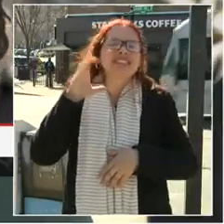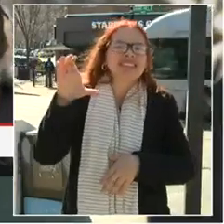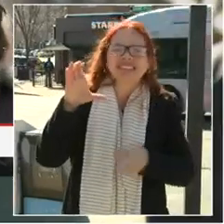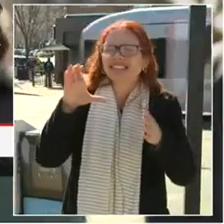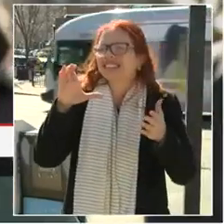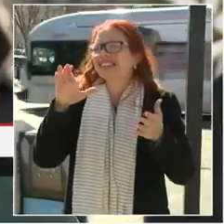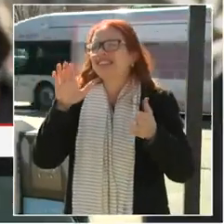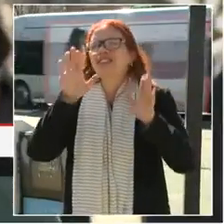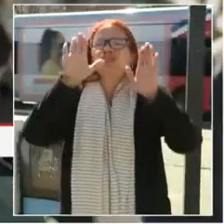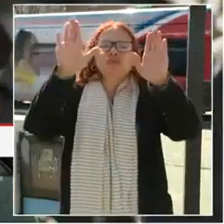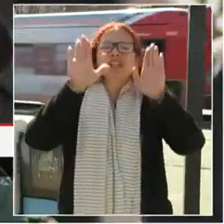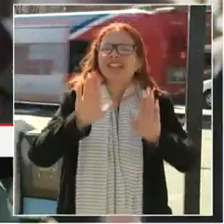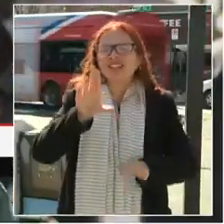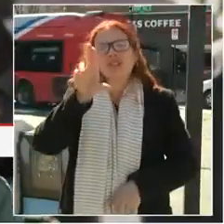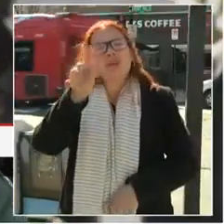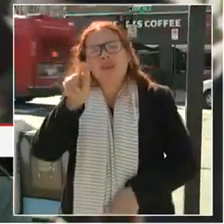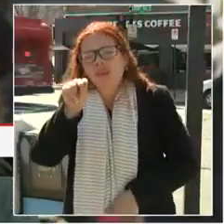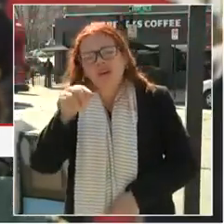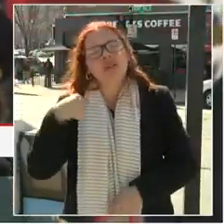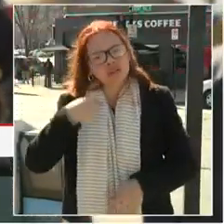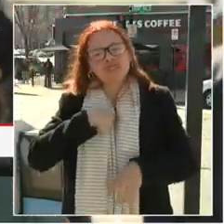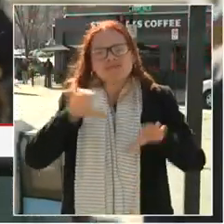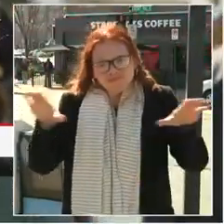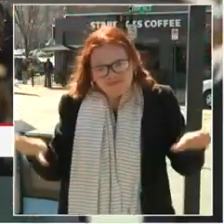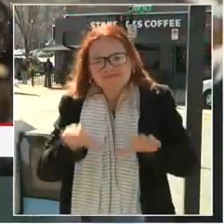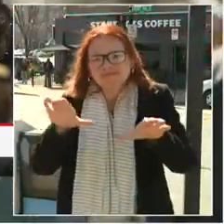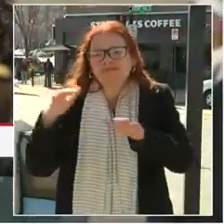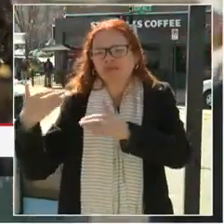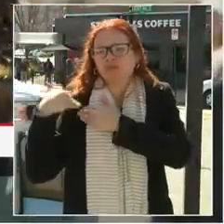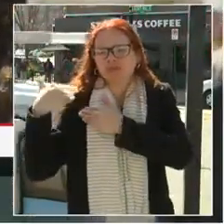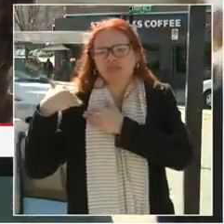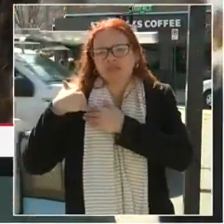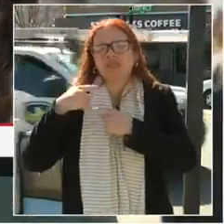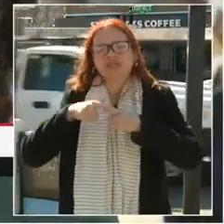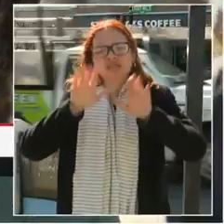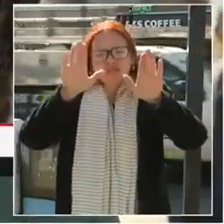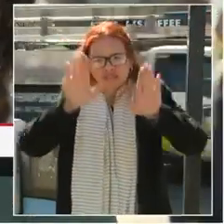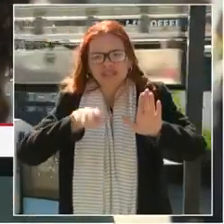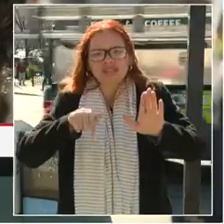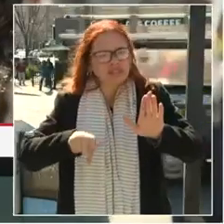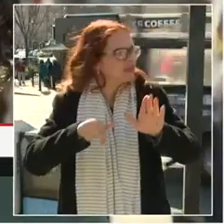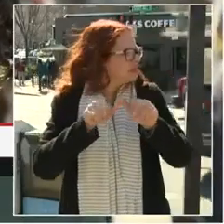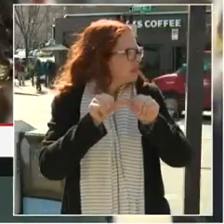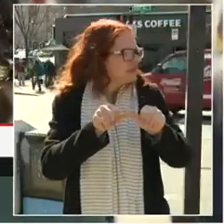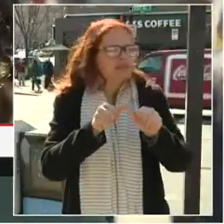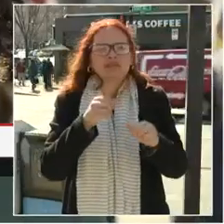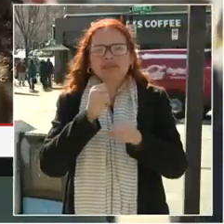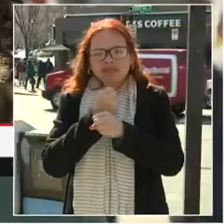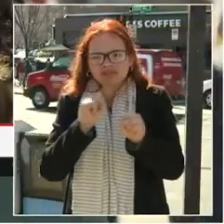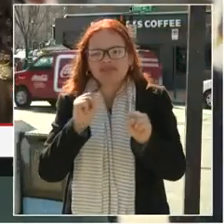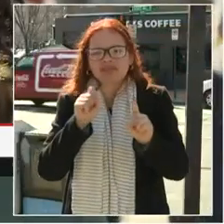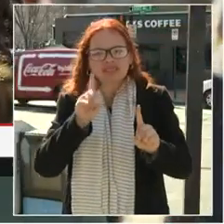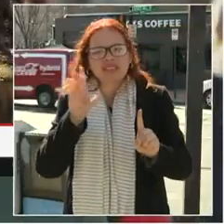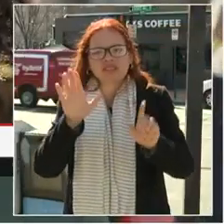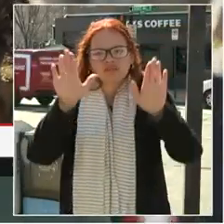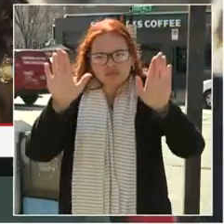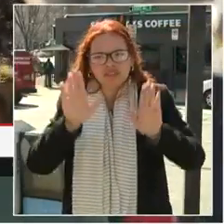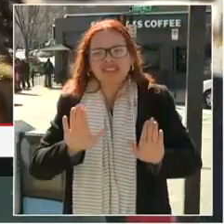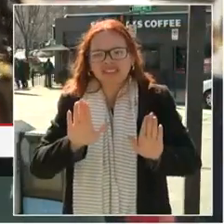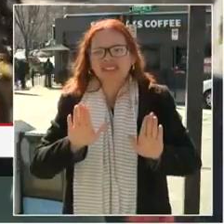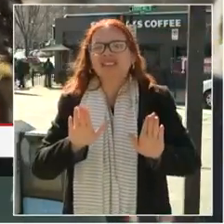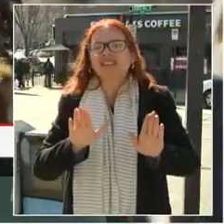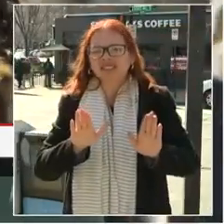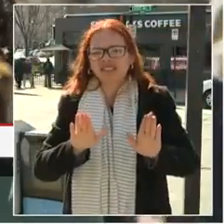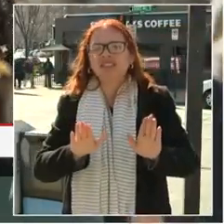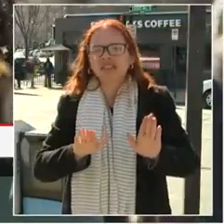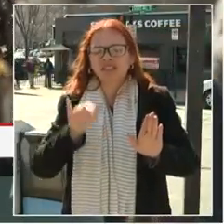job. And when I talk about how great Washington, D.C. is, I can do it with the full confidence that